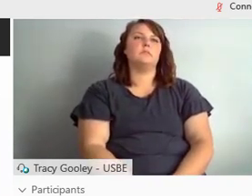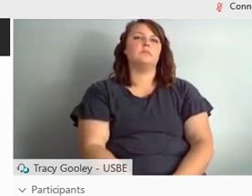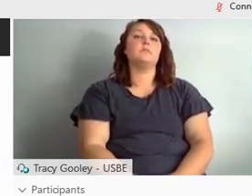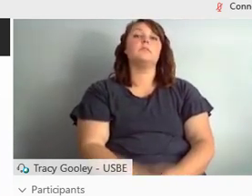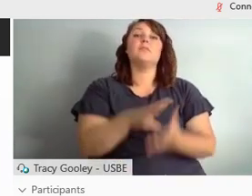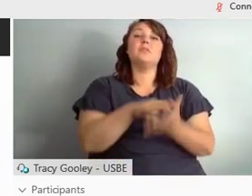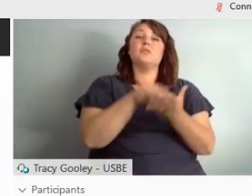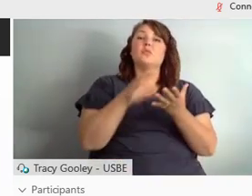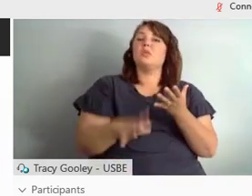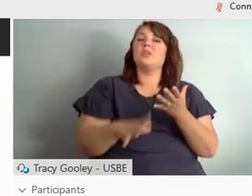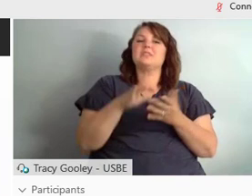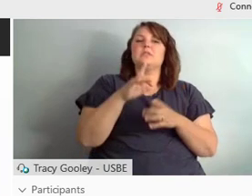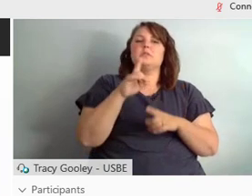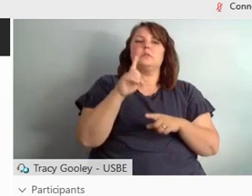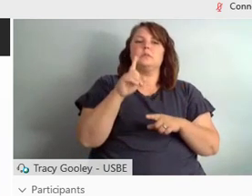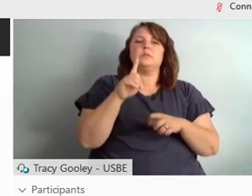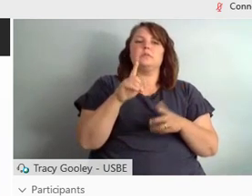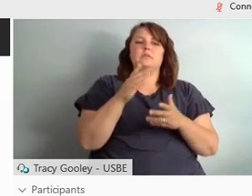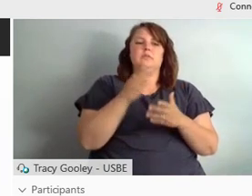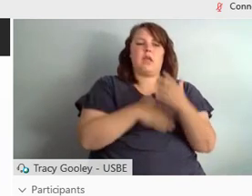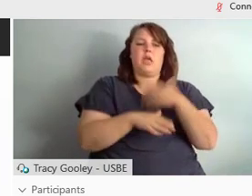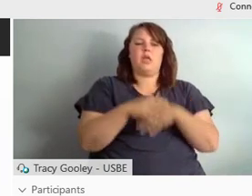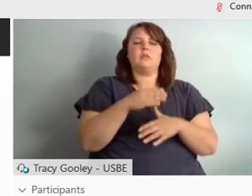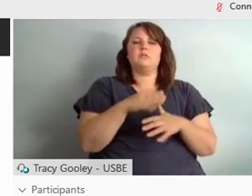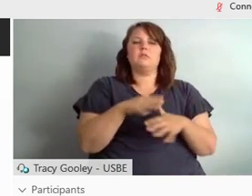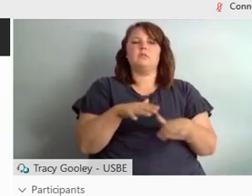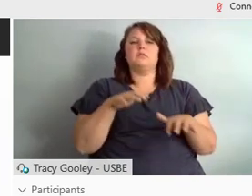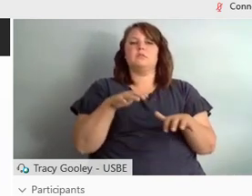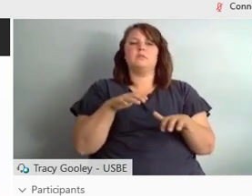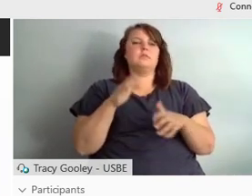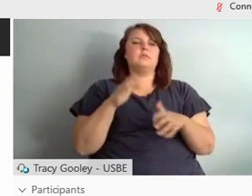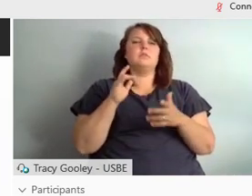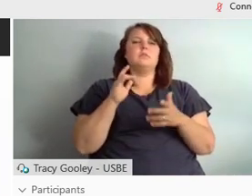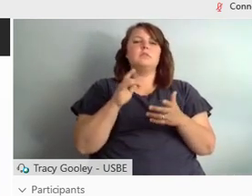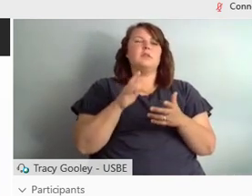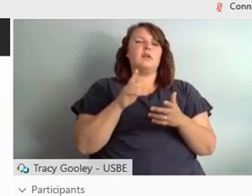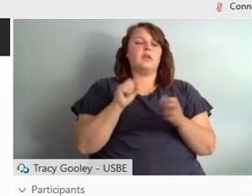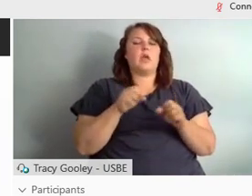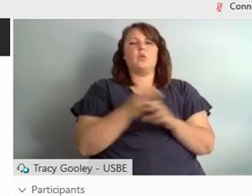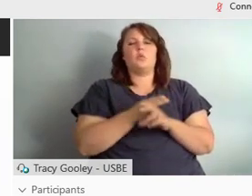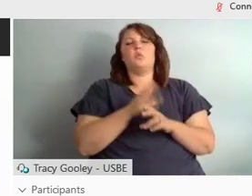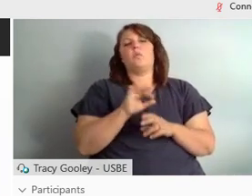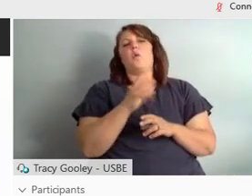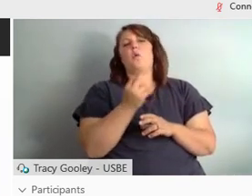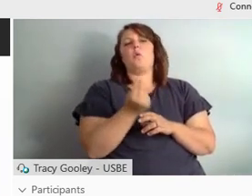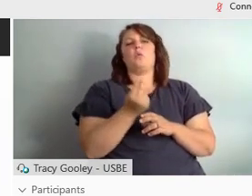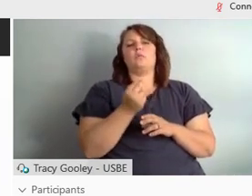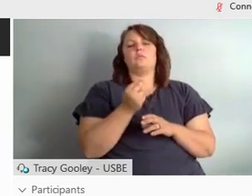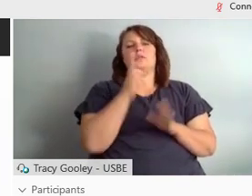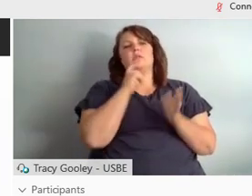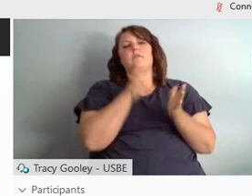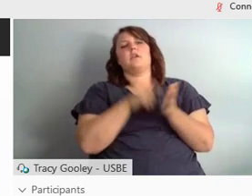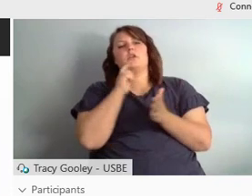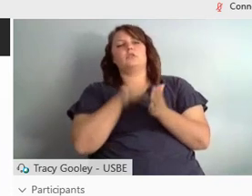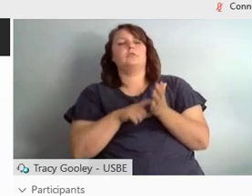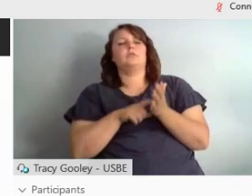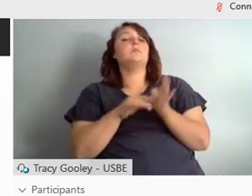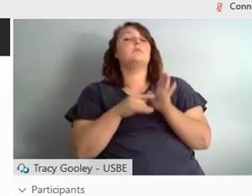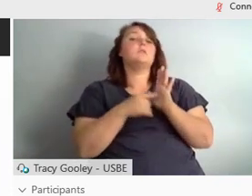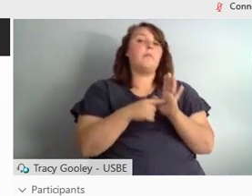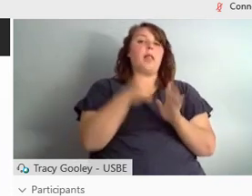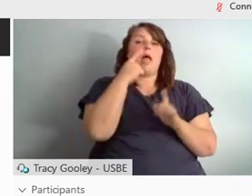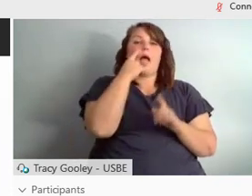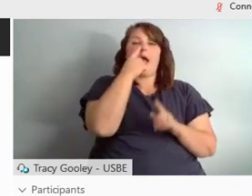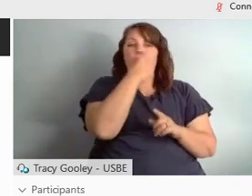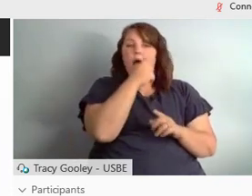For students who are orthopedically impaired, our accommodation there is that they can use their mode of identification, for example, eye